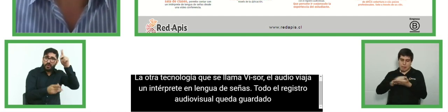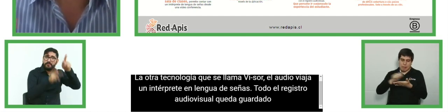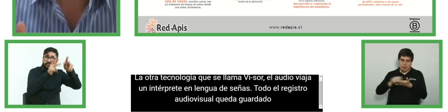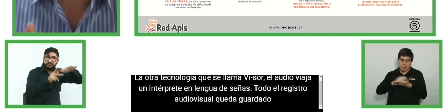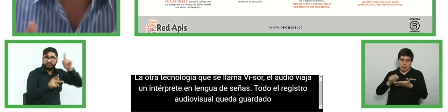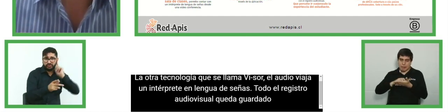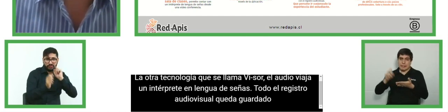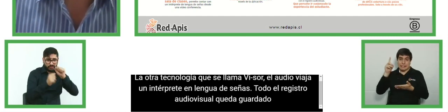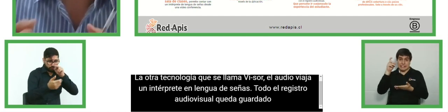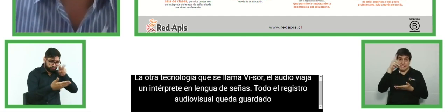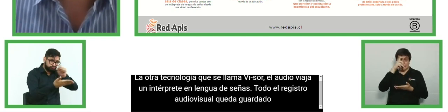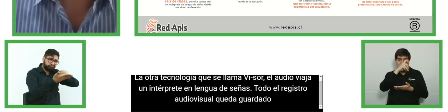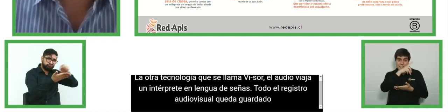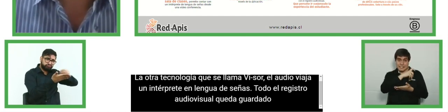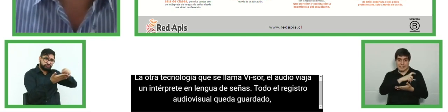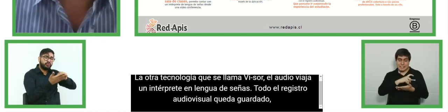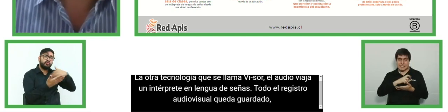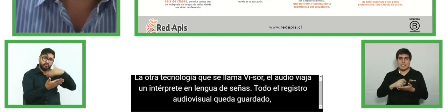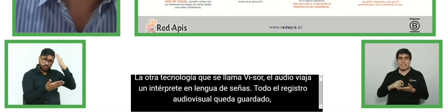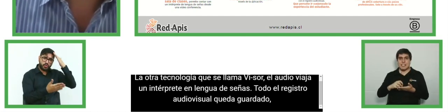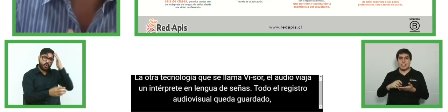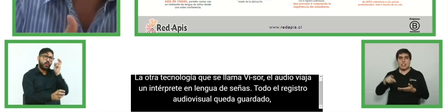record this and the students can